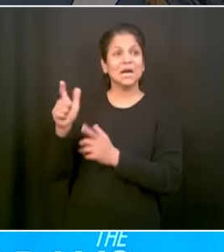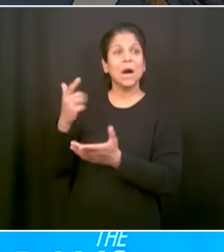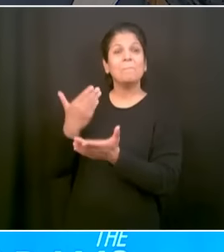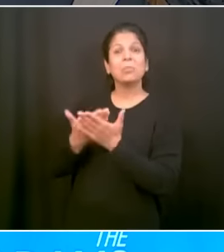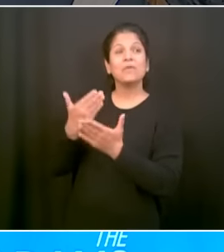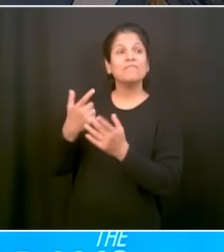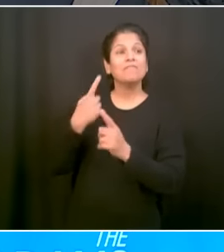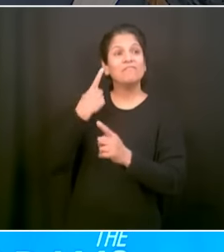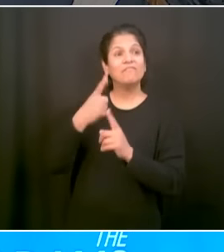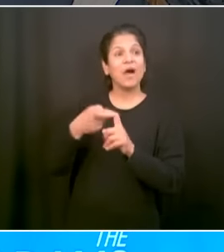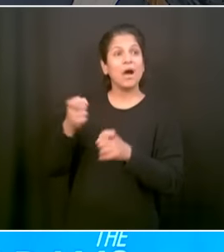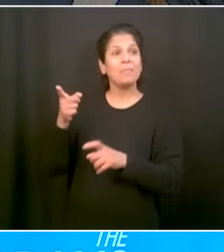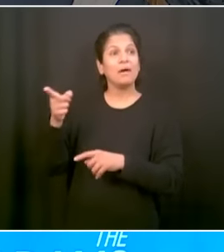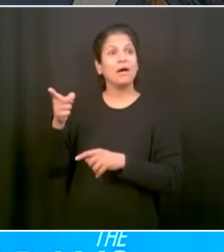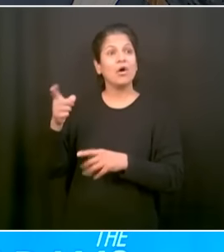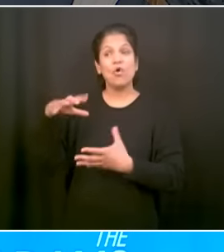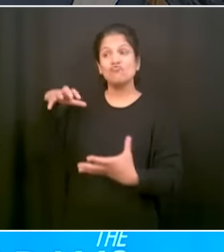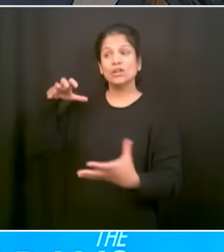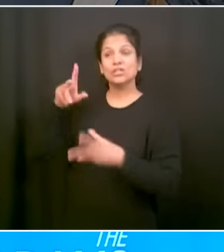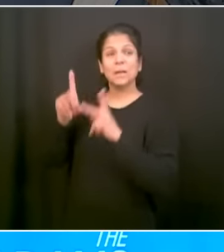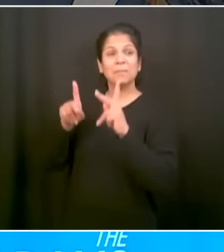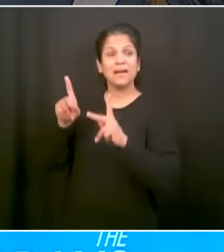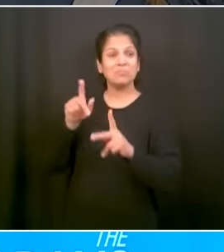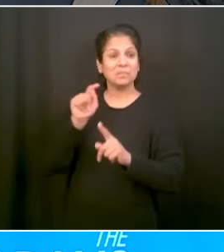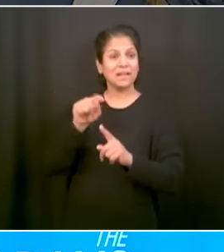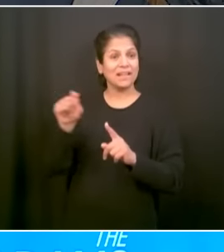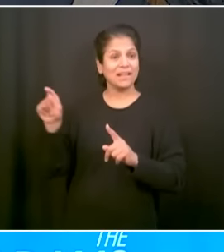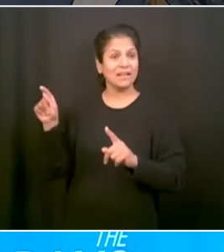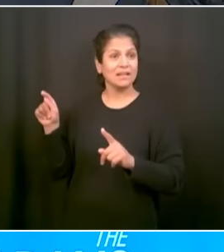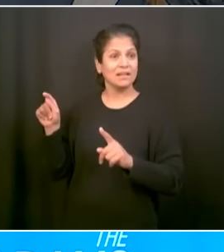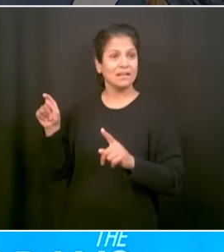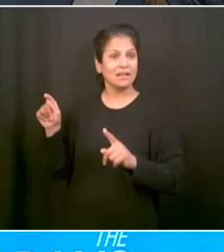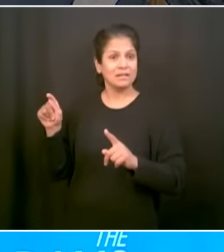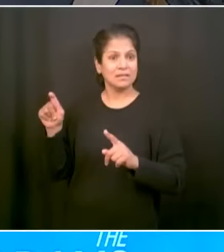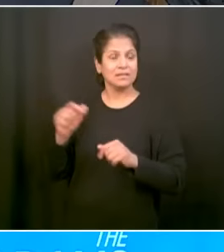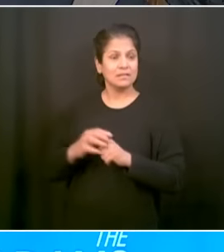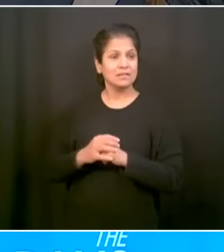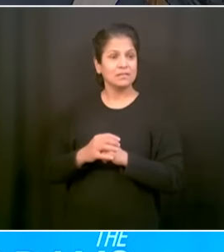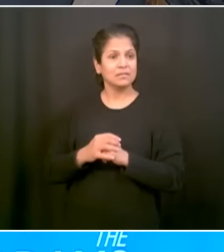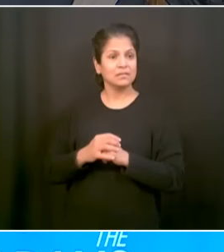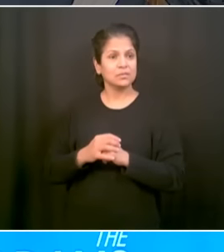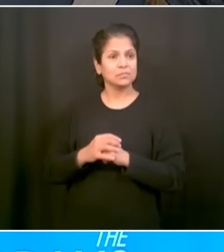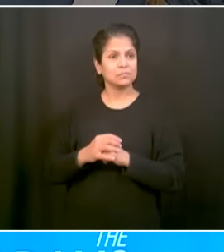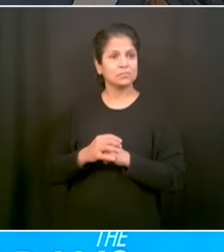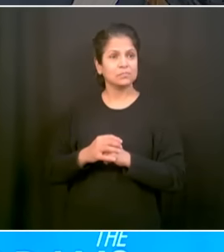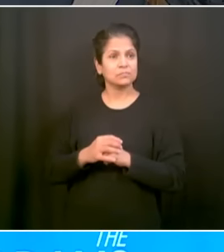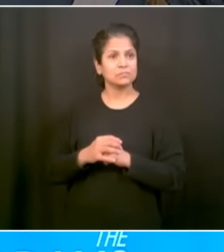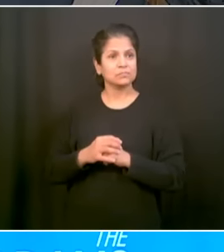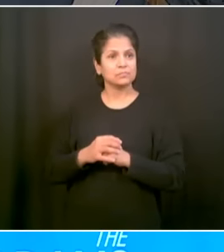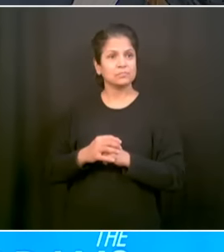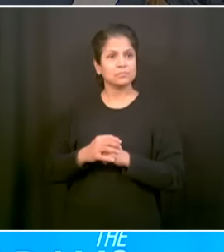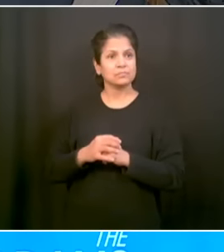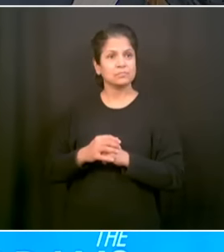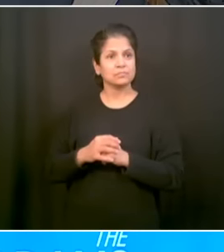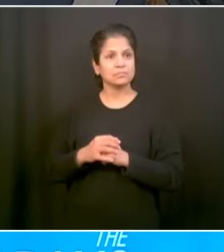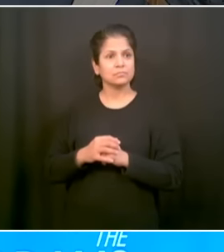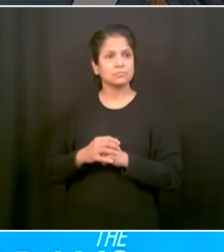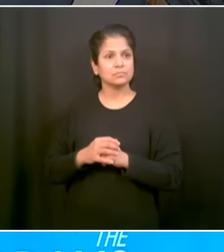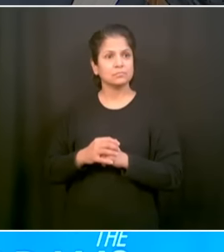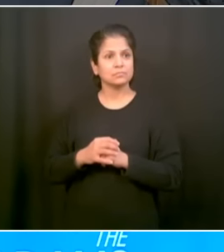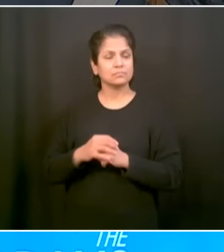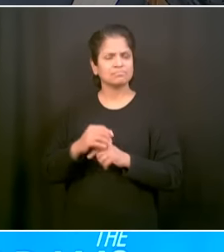would come in hundreds of millions of dollars over what they had originally anticipated, and that his conservatism was used the first 3 years, not this most recent